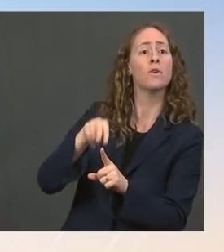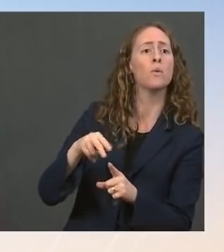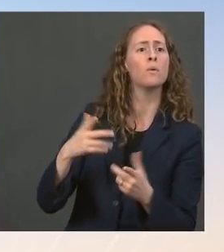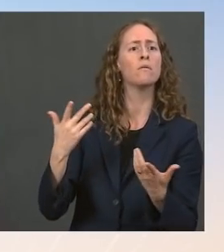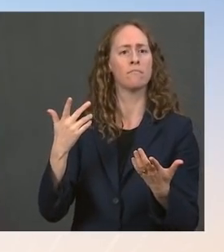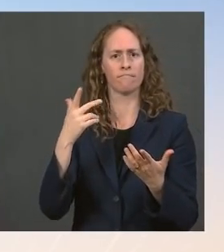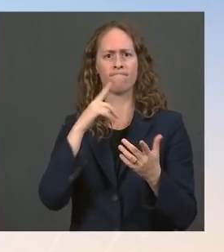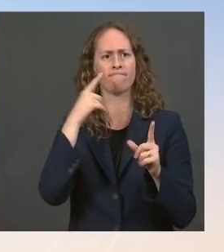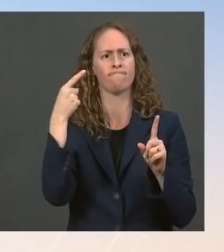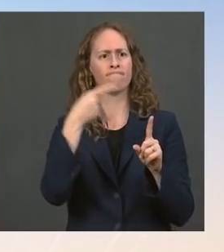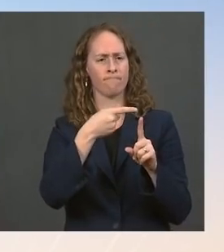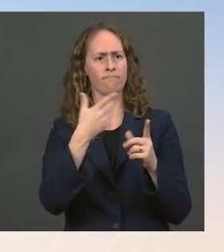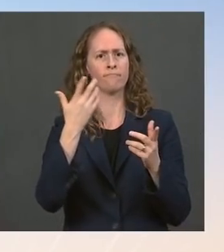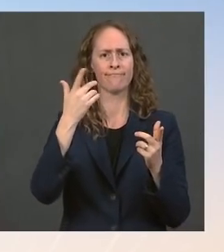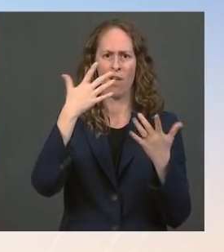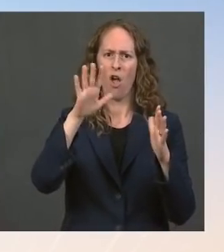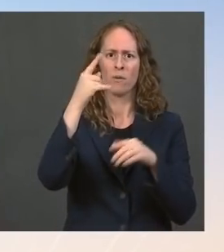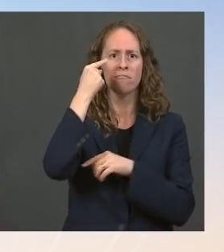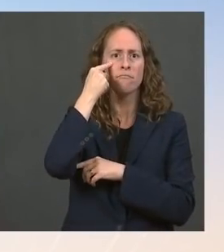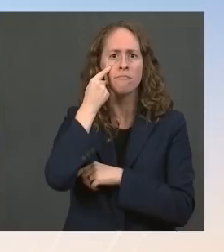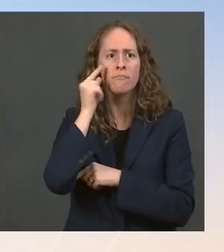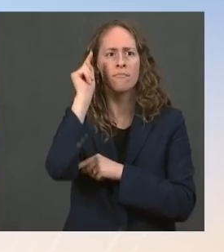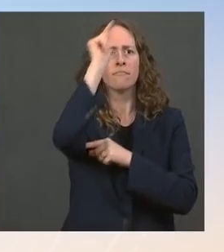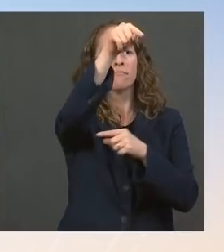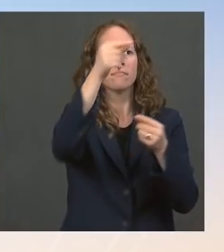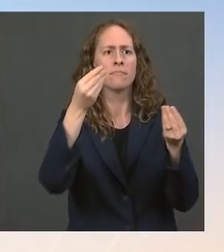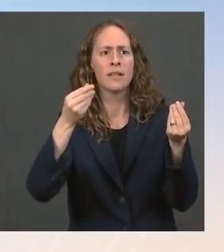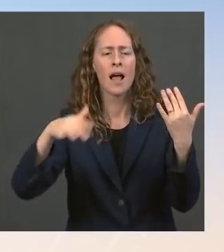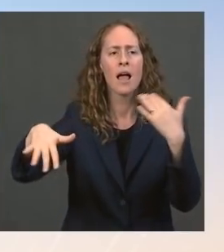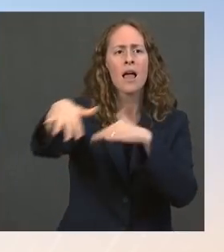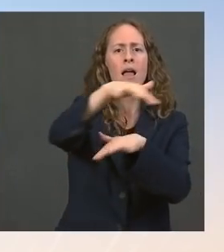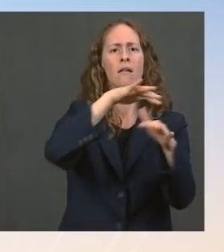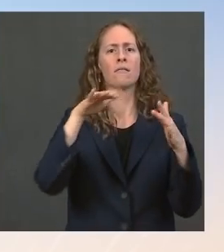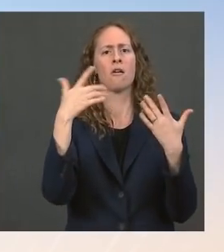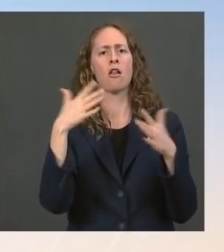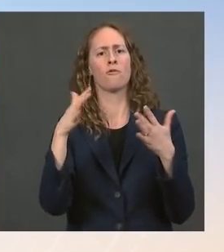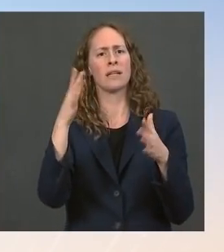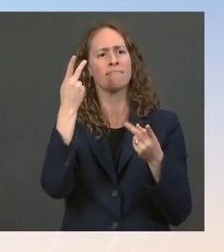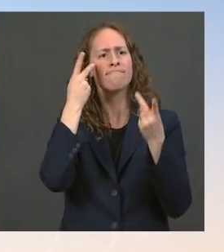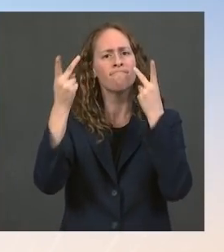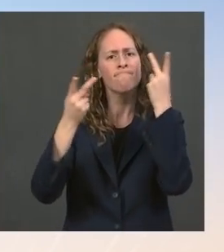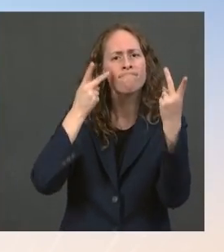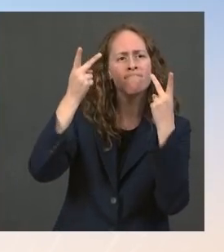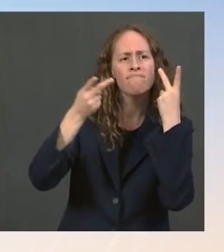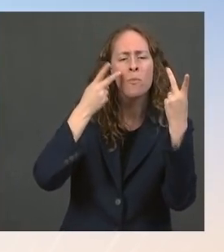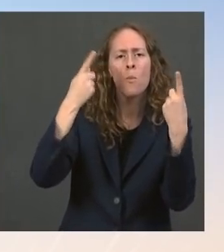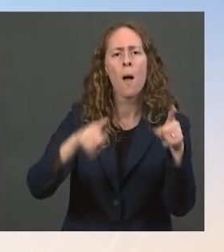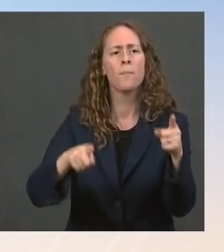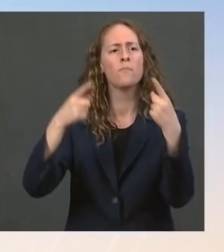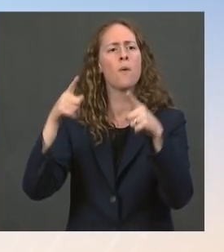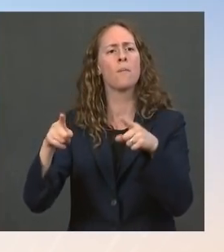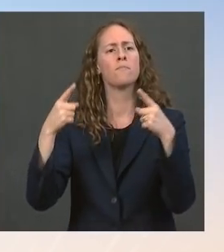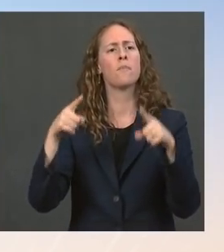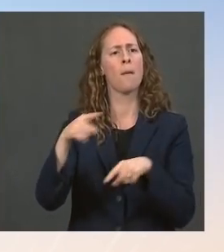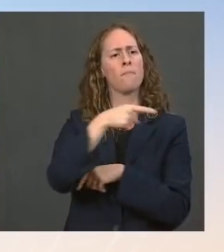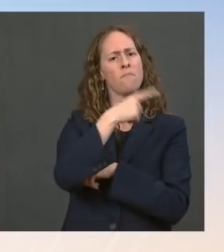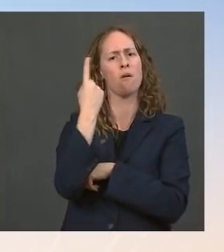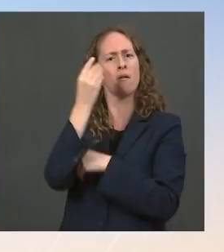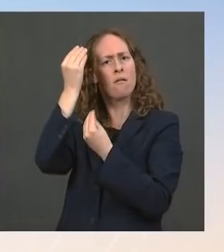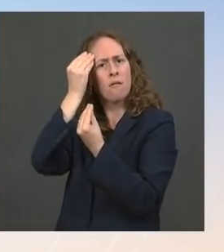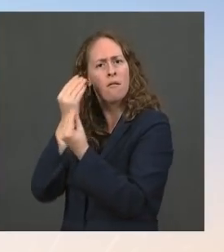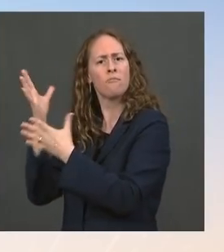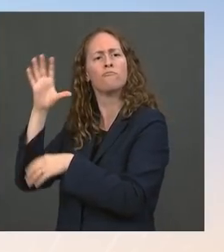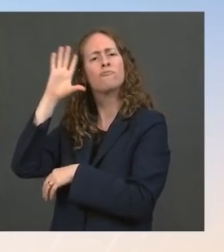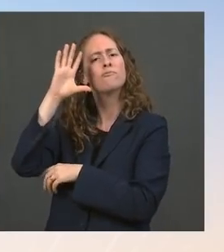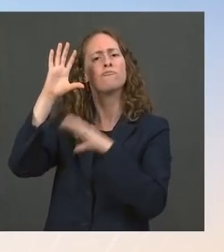on the ground. His positions were and his views were put forward. They were valued. They were heard. Different policy decisions were made in